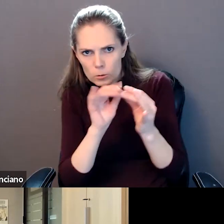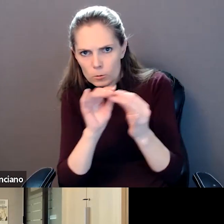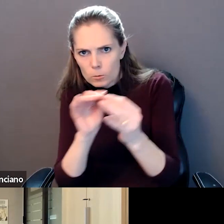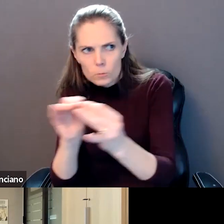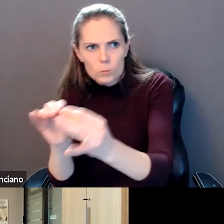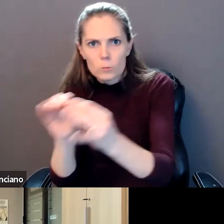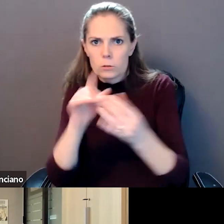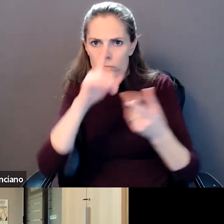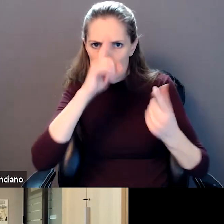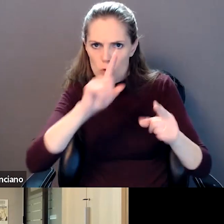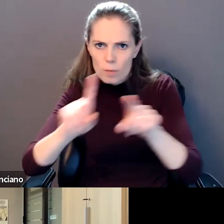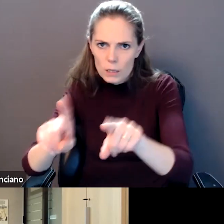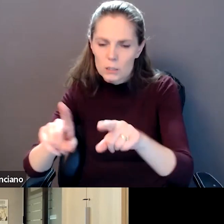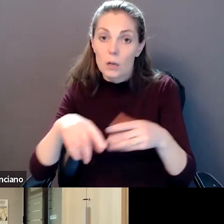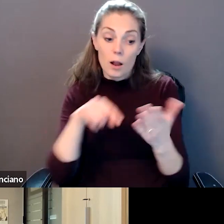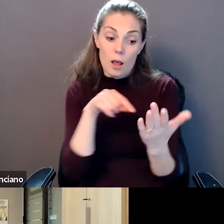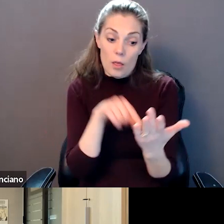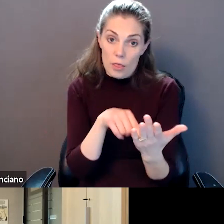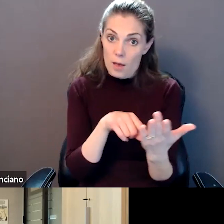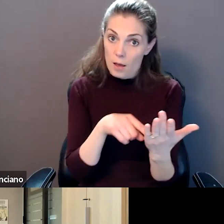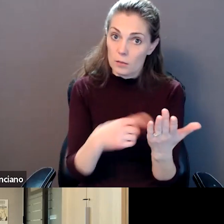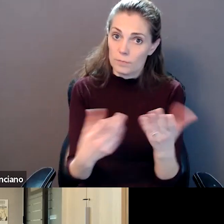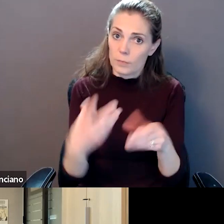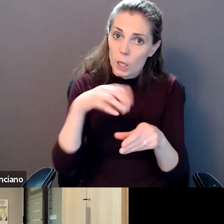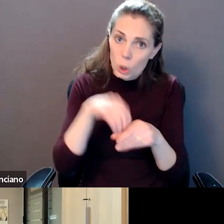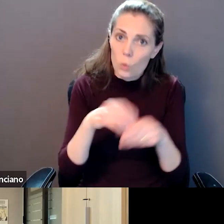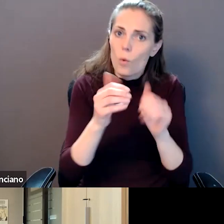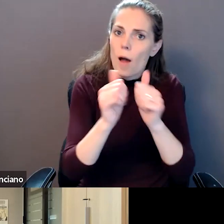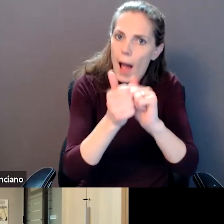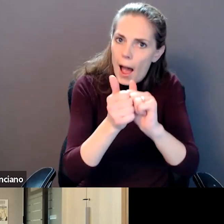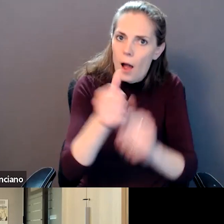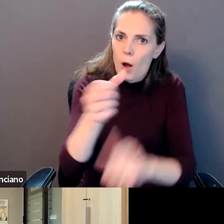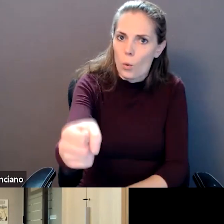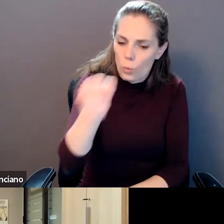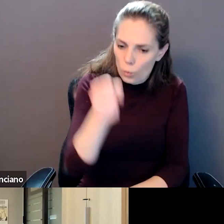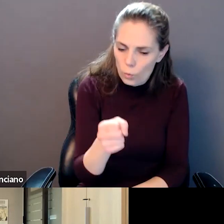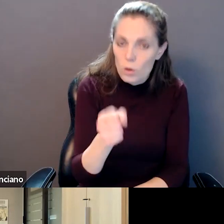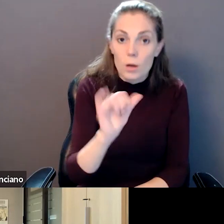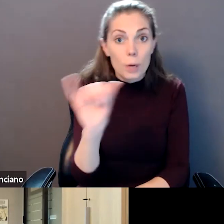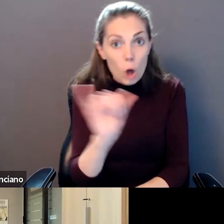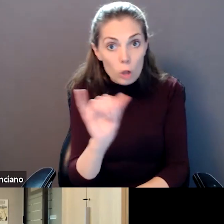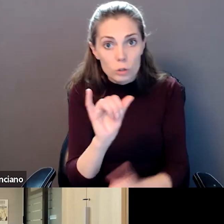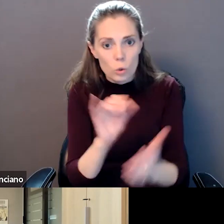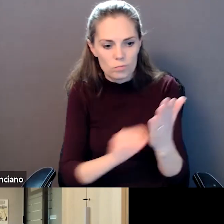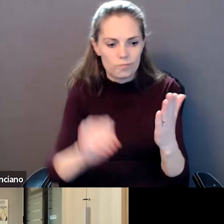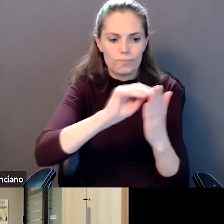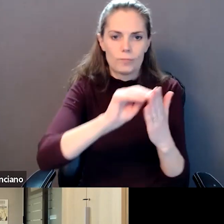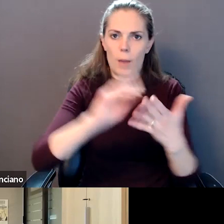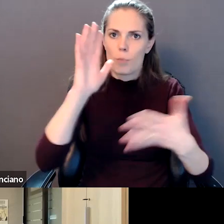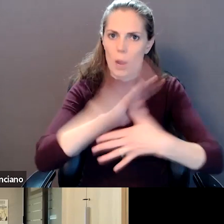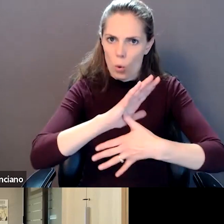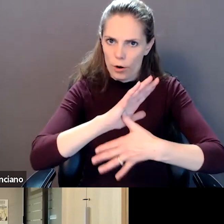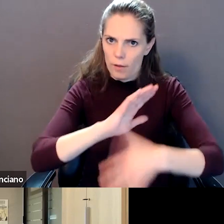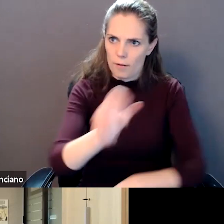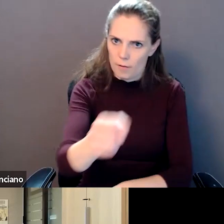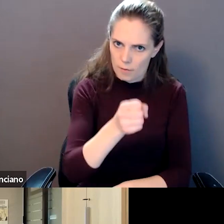just pathways to hiring and retention of workers with disabilities, but making that a major priority. In these tripartite agreements that